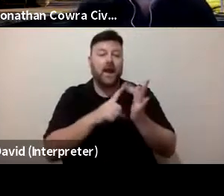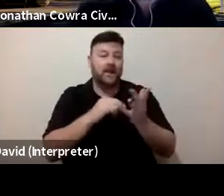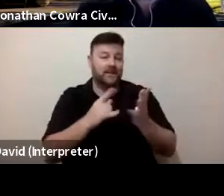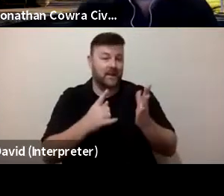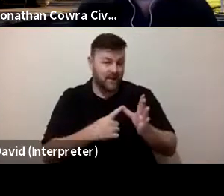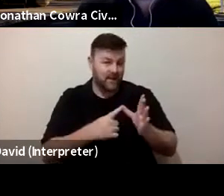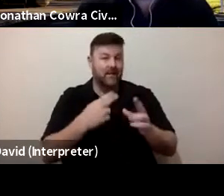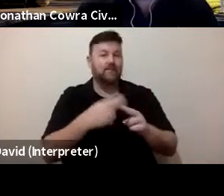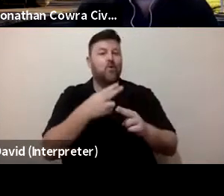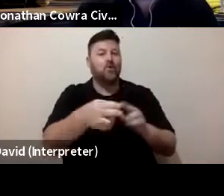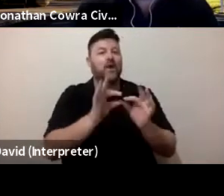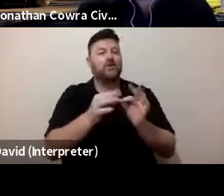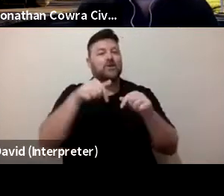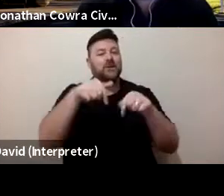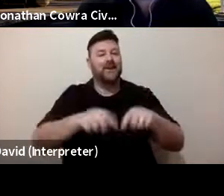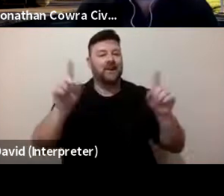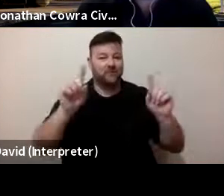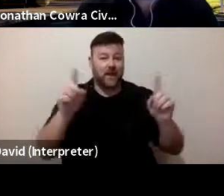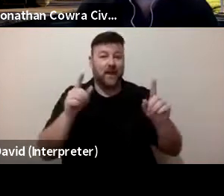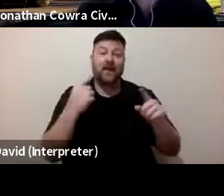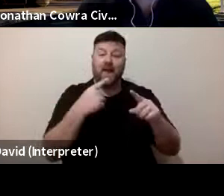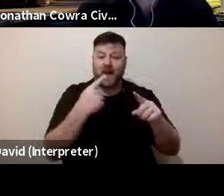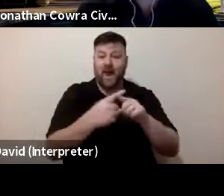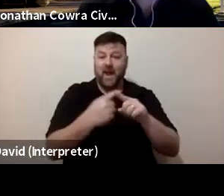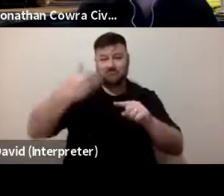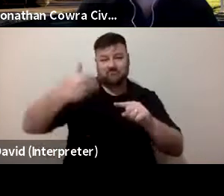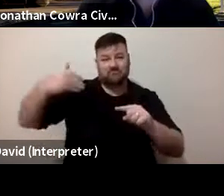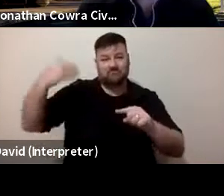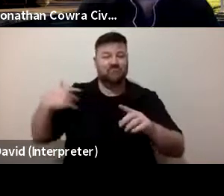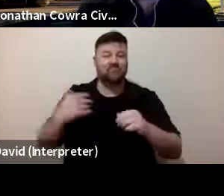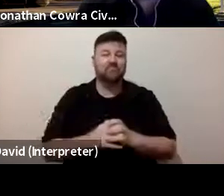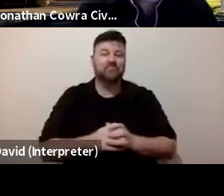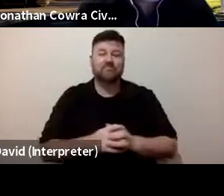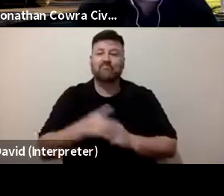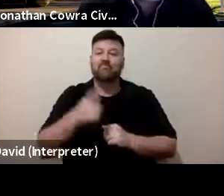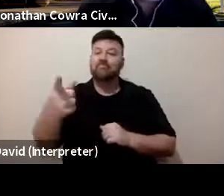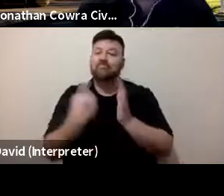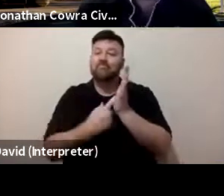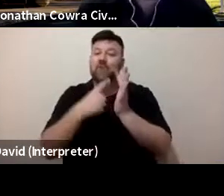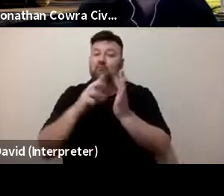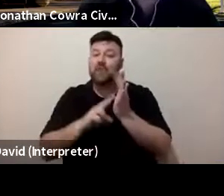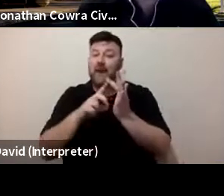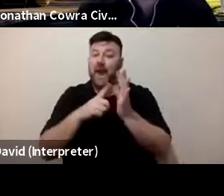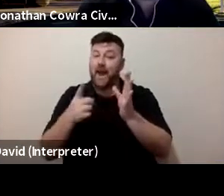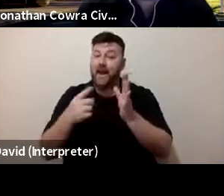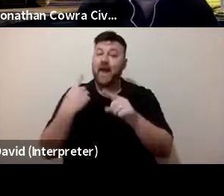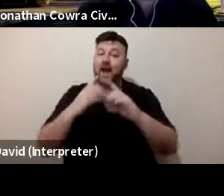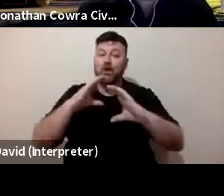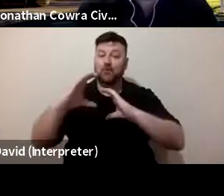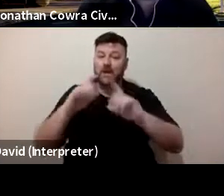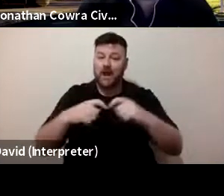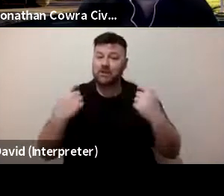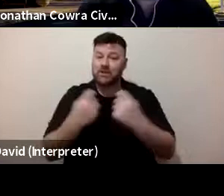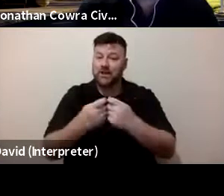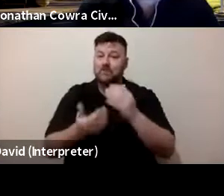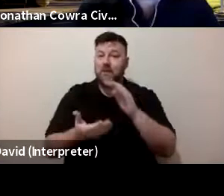you so much for allowing our sessions to be even more accessible. I'd like to thank Renee and the communications team and the rest of the Australia